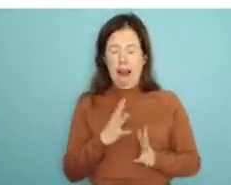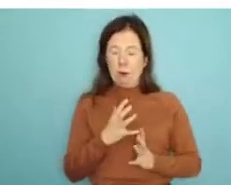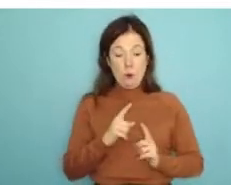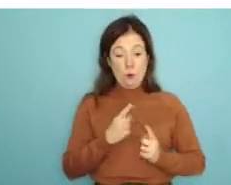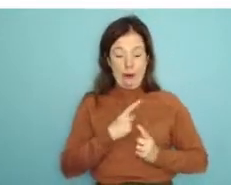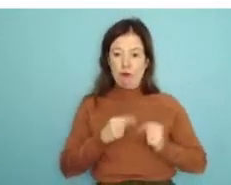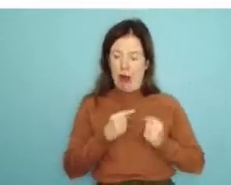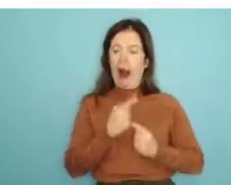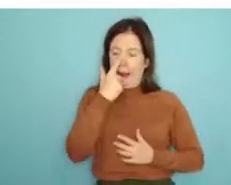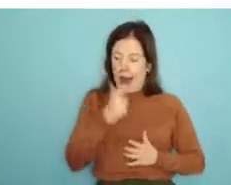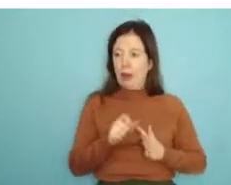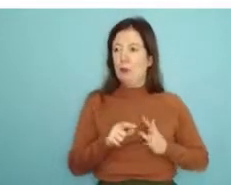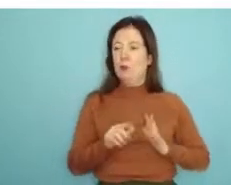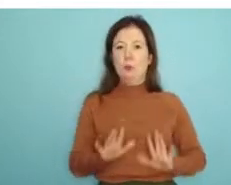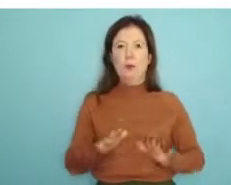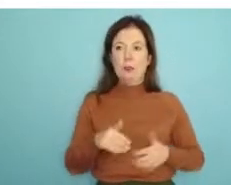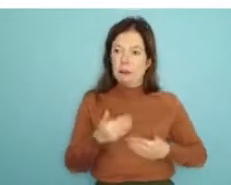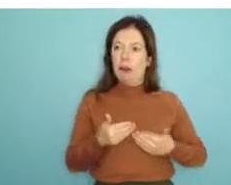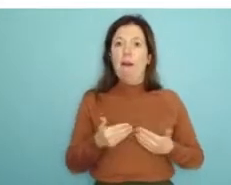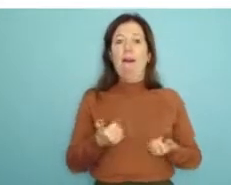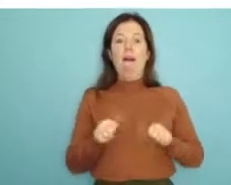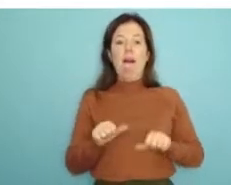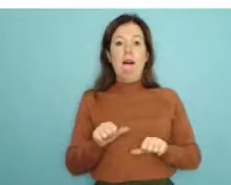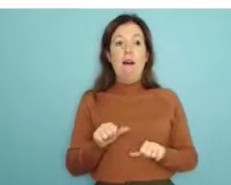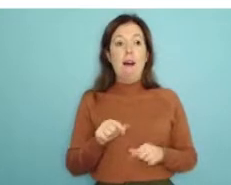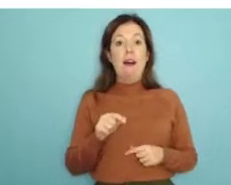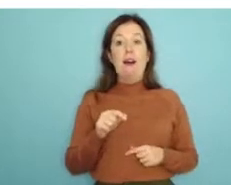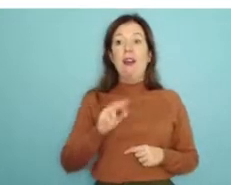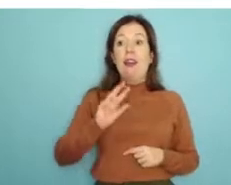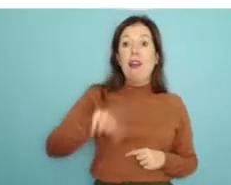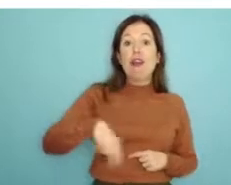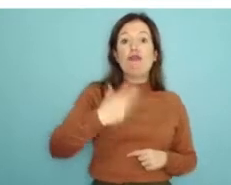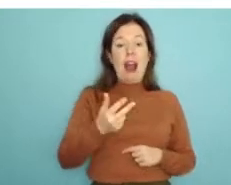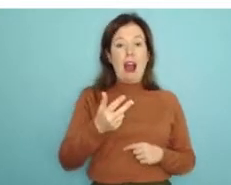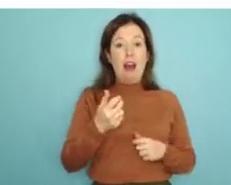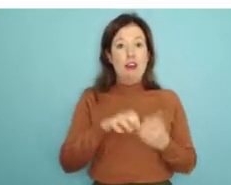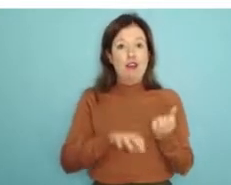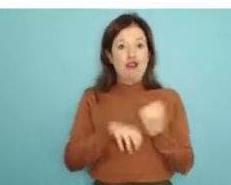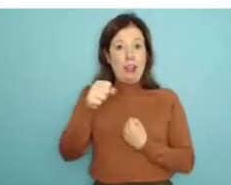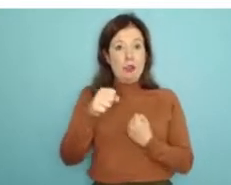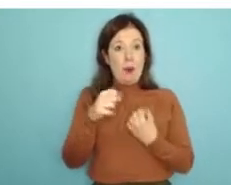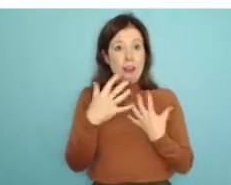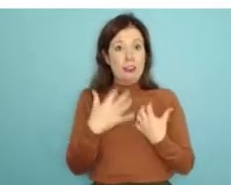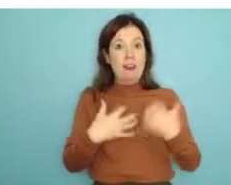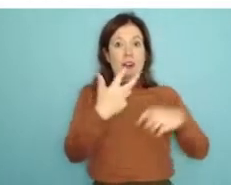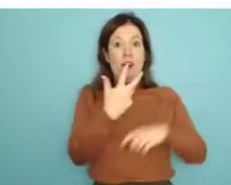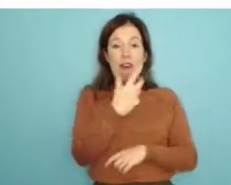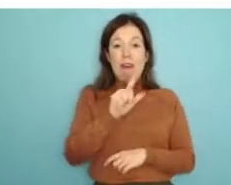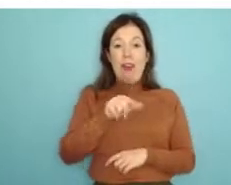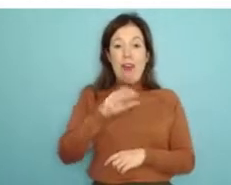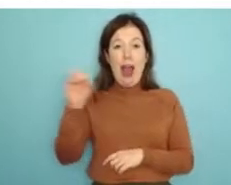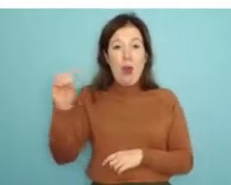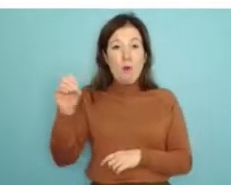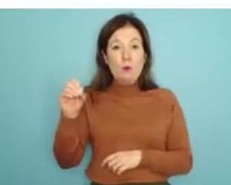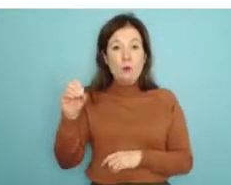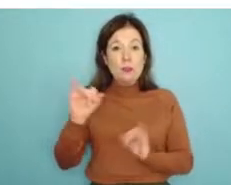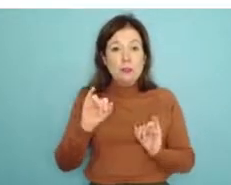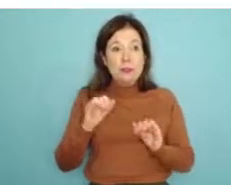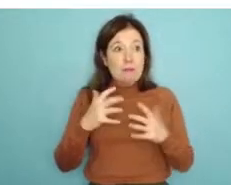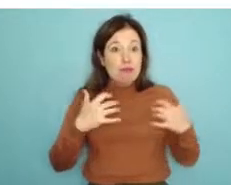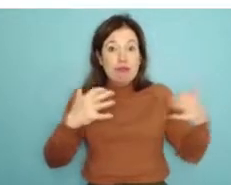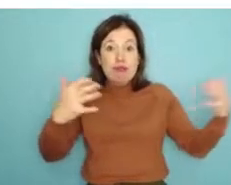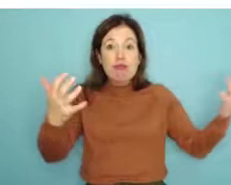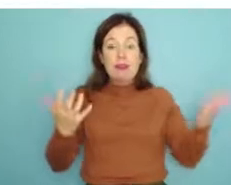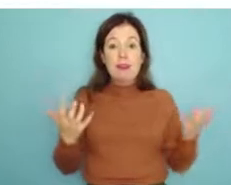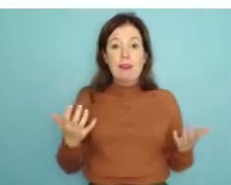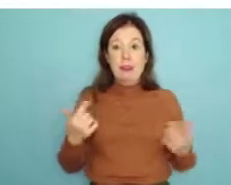was stood in front of 3,000 people at the graduation ceremony whilst I was Vice President Welfare. And